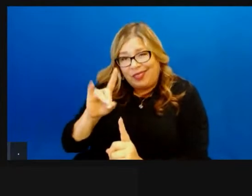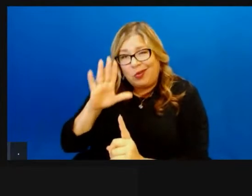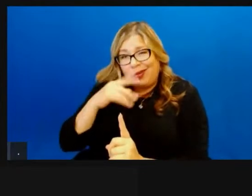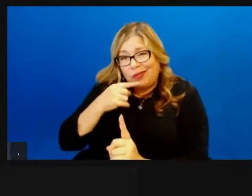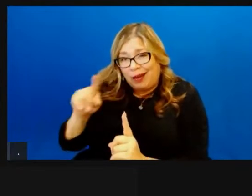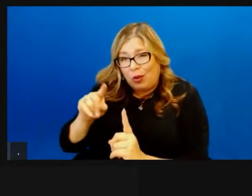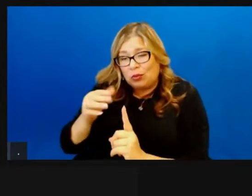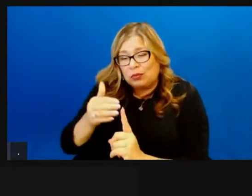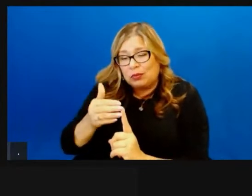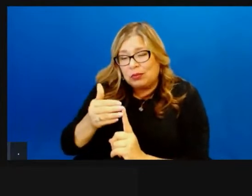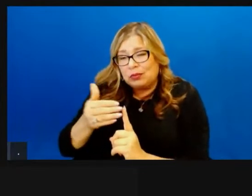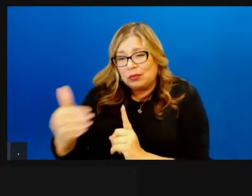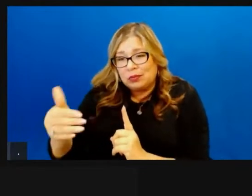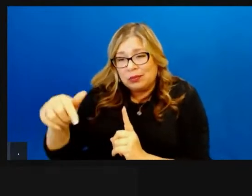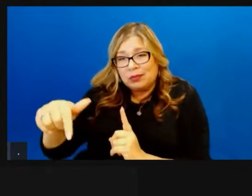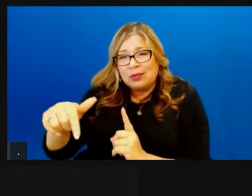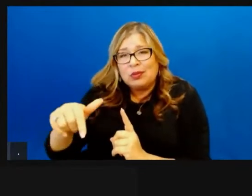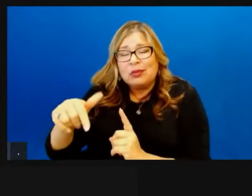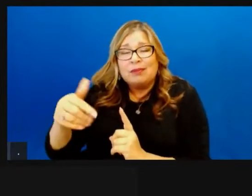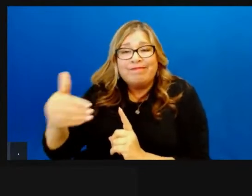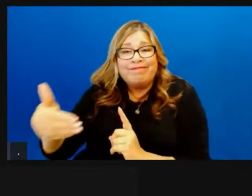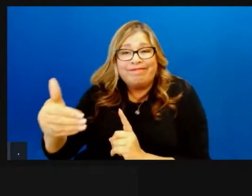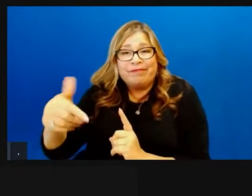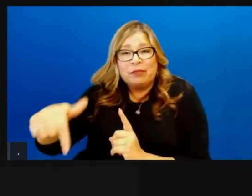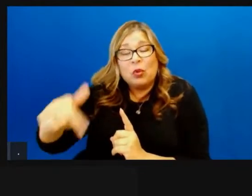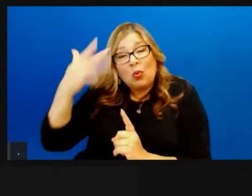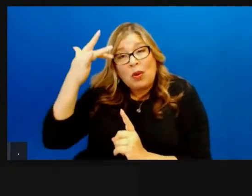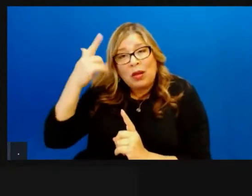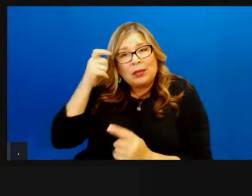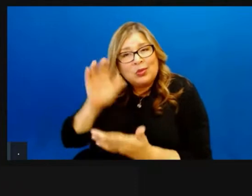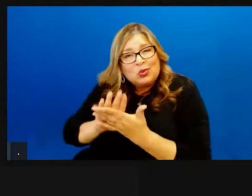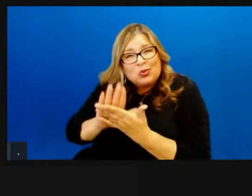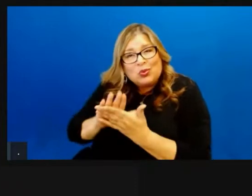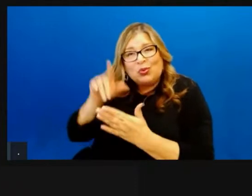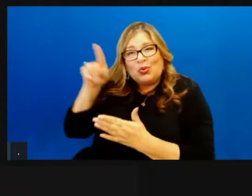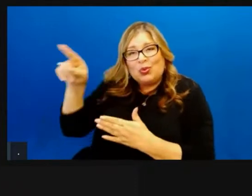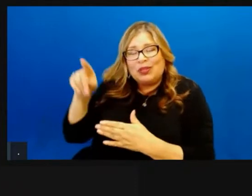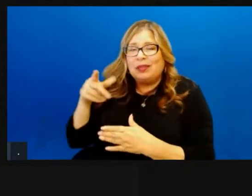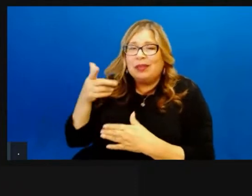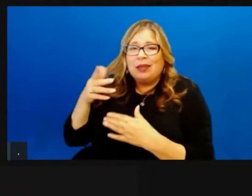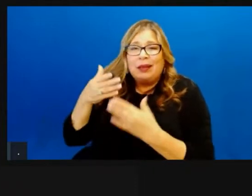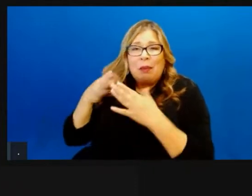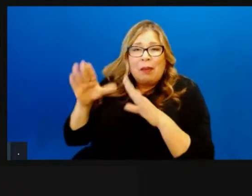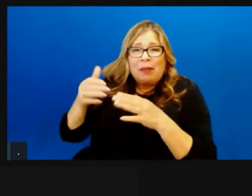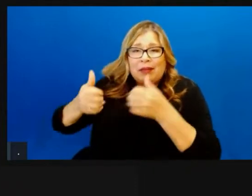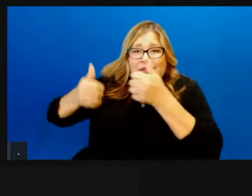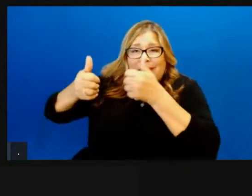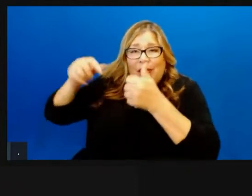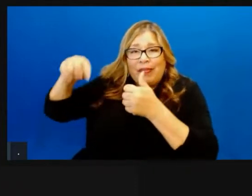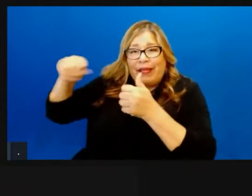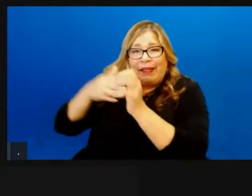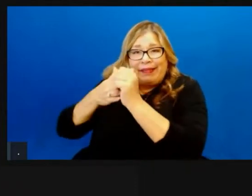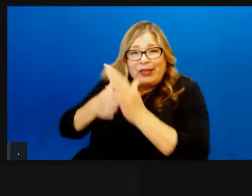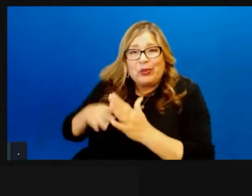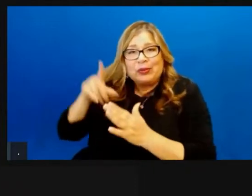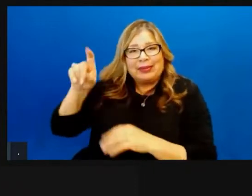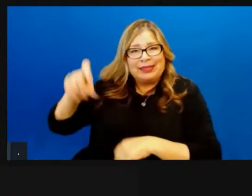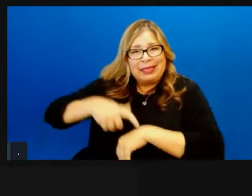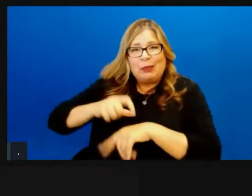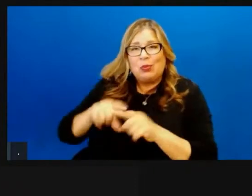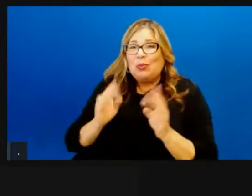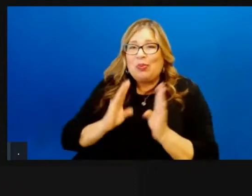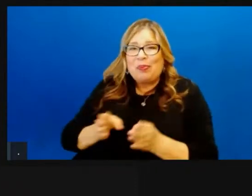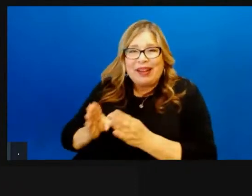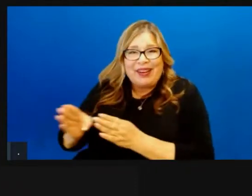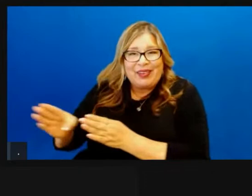leaders and public health leaders across the state to prepare, for families to prepare. So it's not a decision that